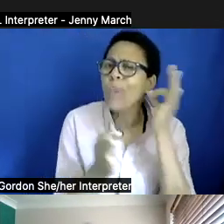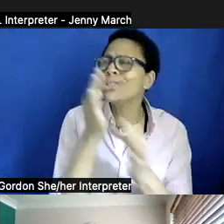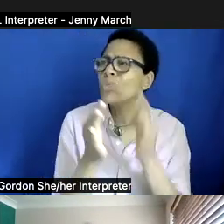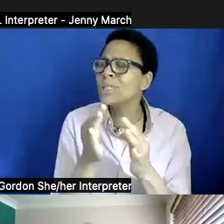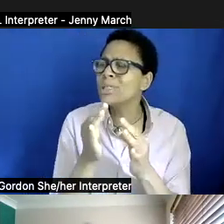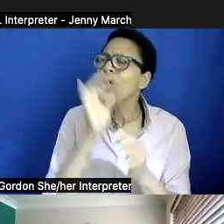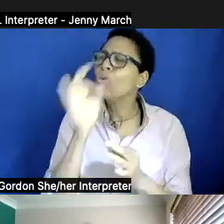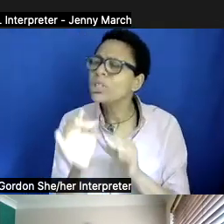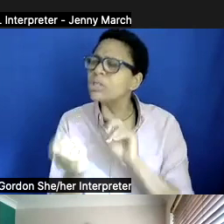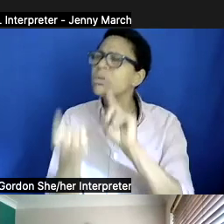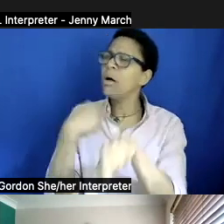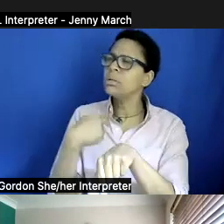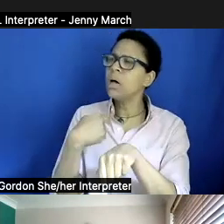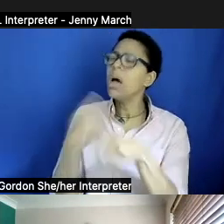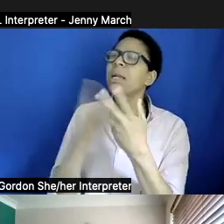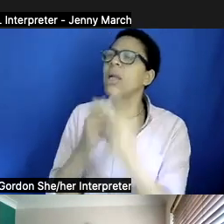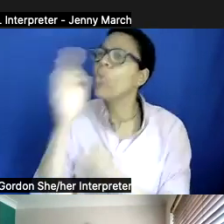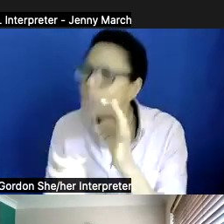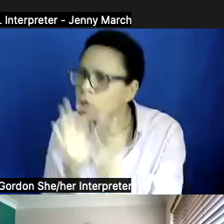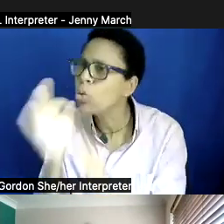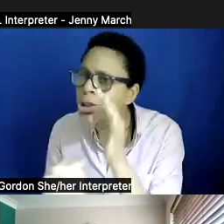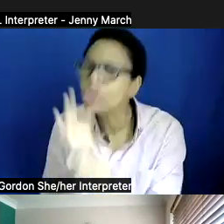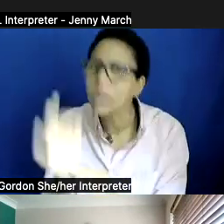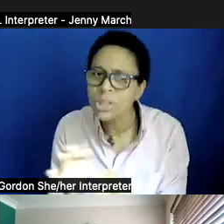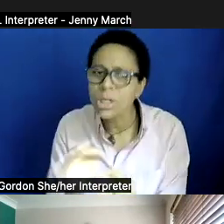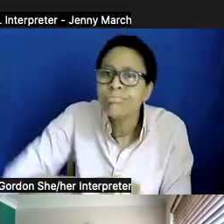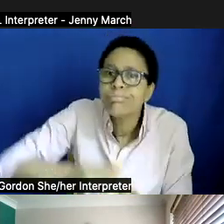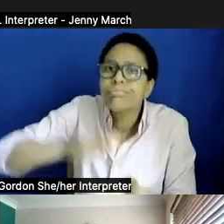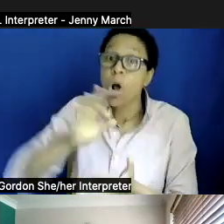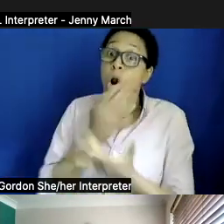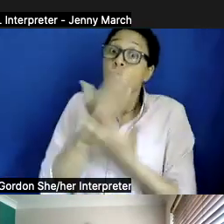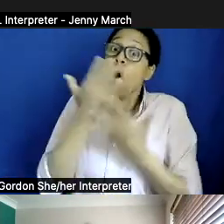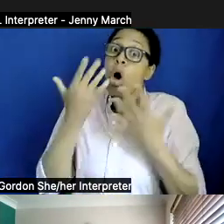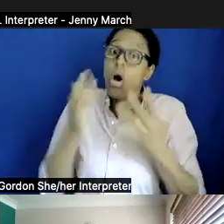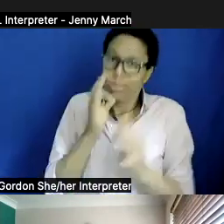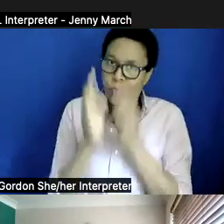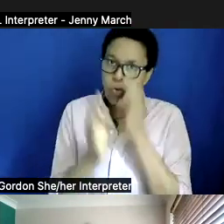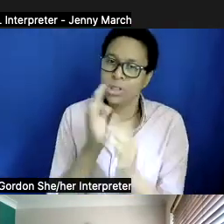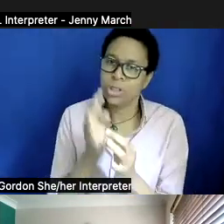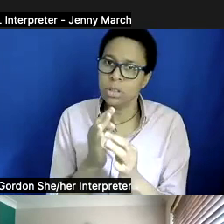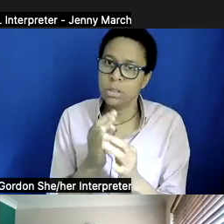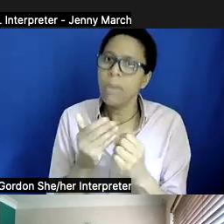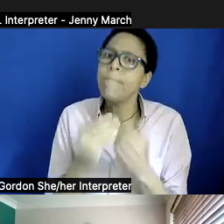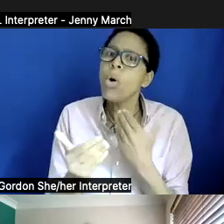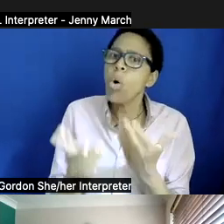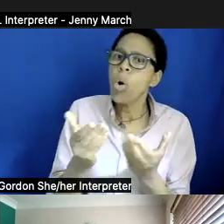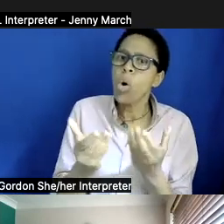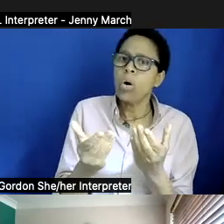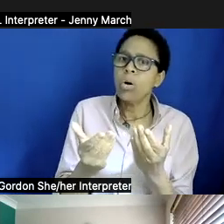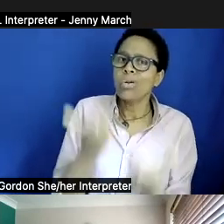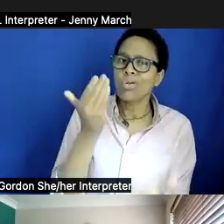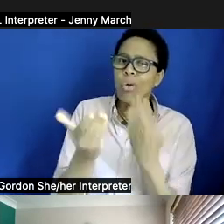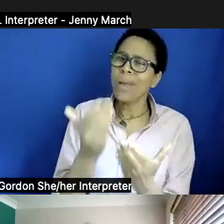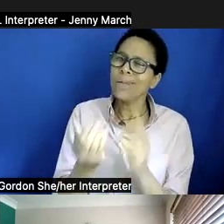of the titling, description, keywords, and I feel like in the questions that we're trying to answer as